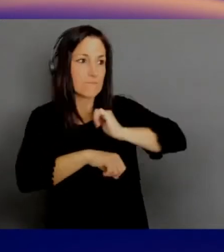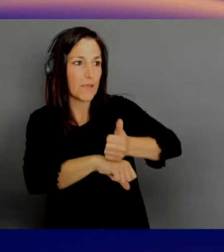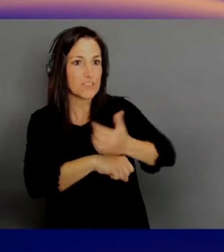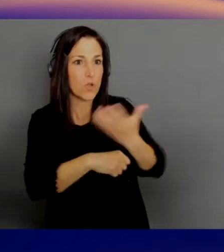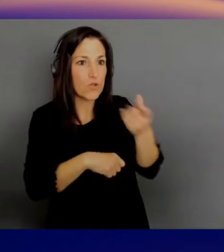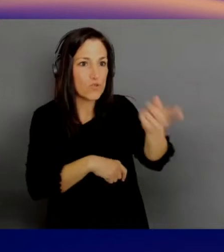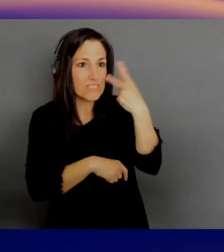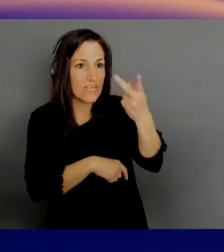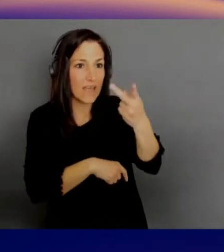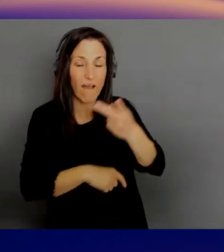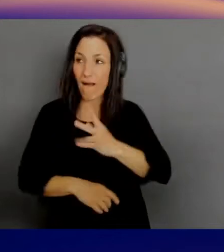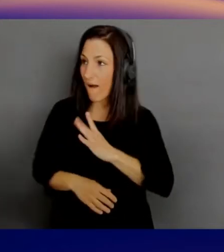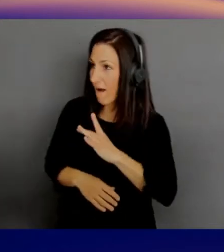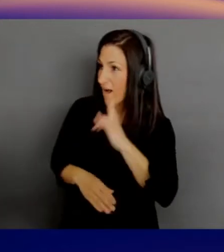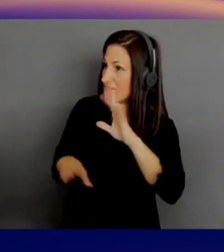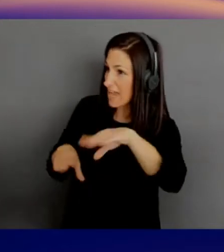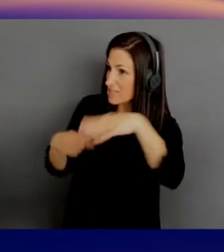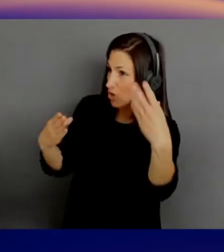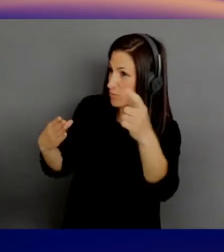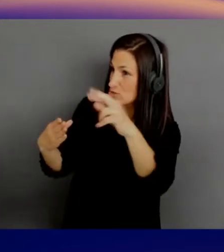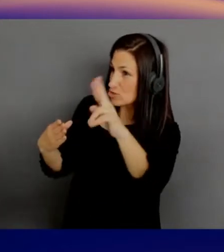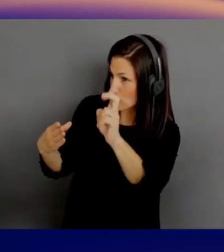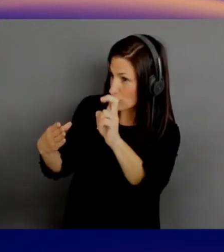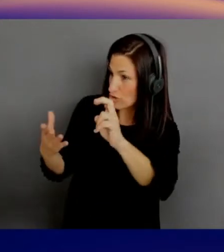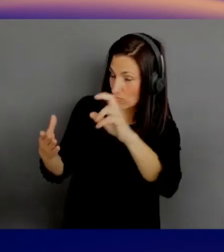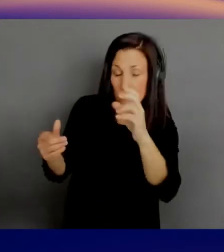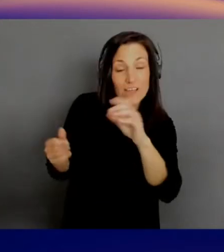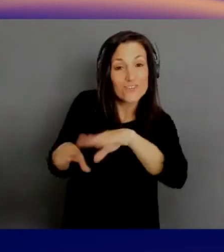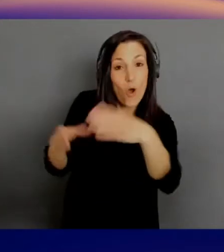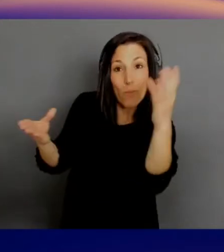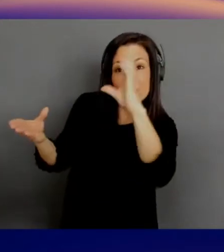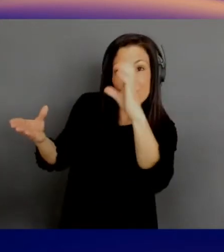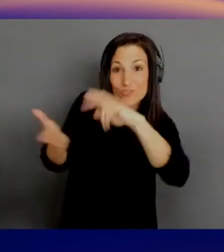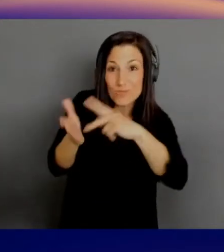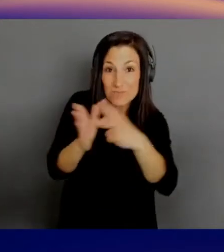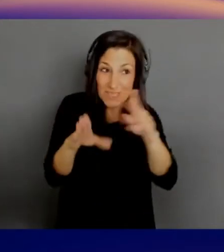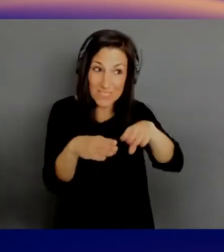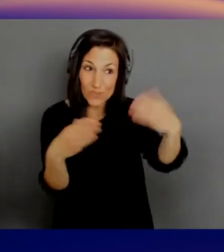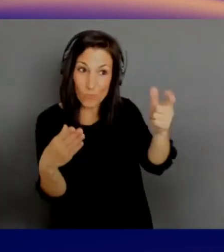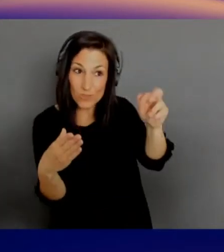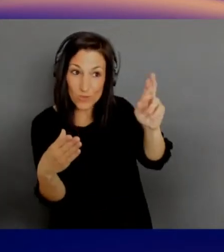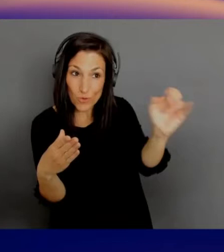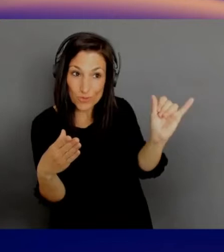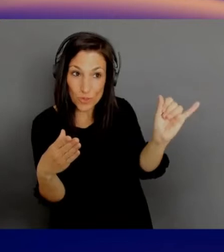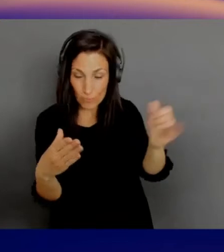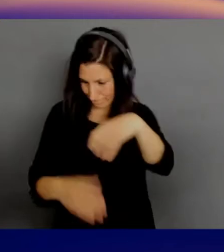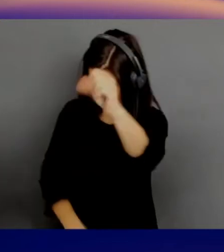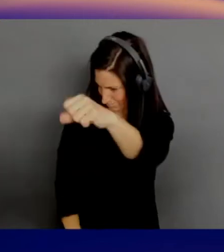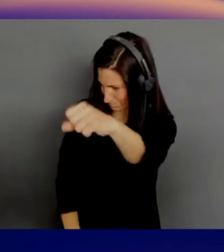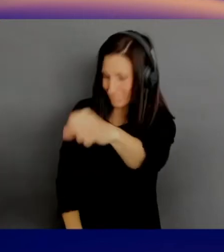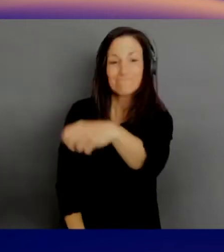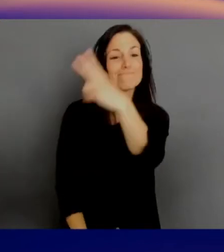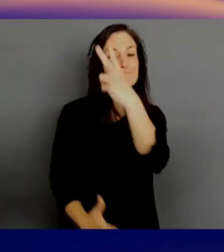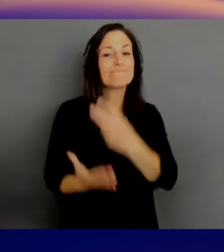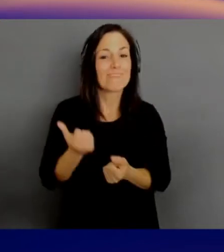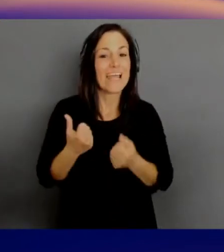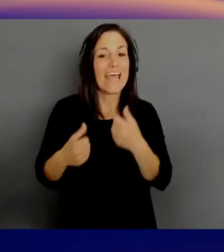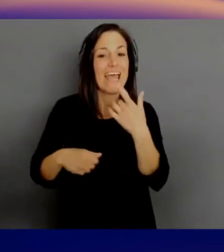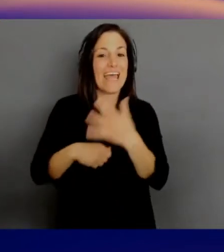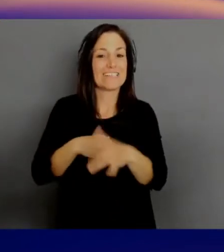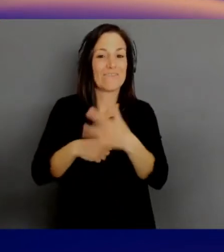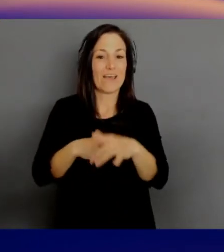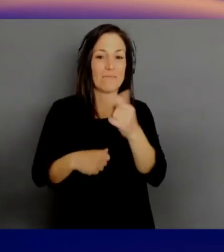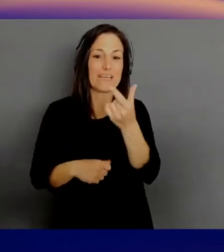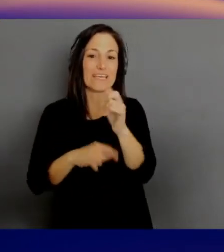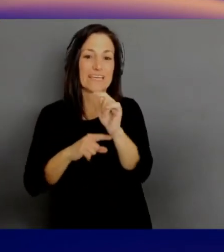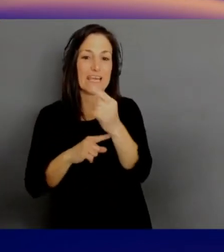OpenSearch. Does that mean it's also open source? It is open source. Okay, yes. all right. And our product roadmap is available in GitHub, and you can see what version is